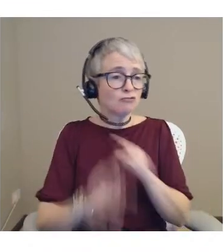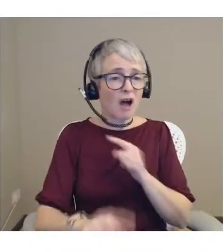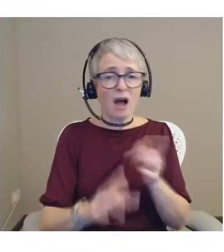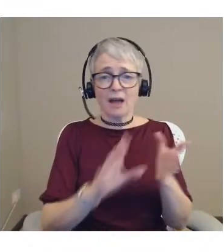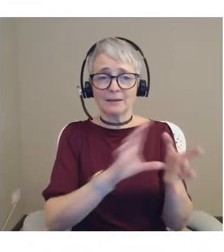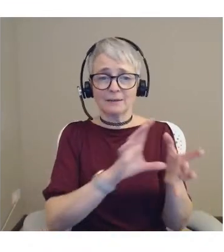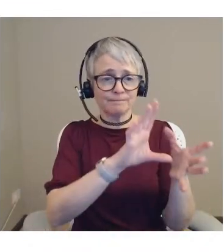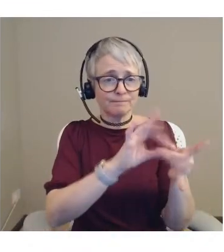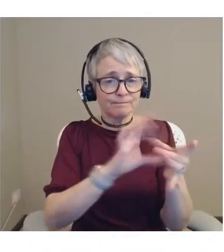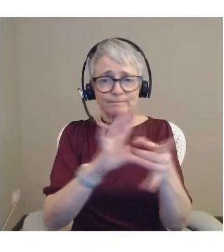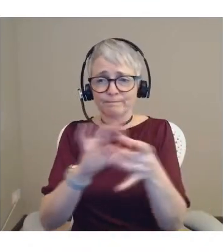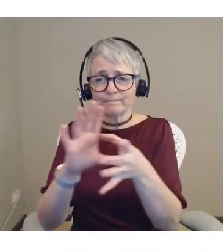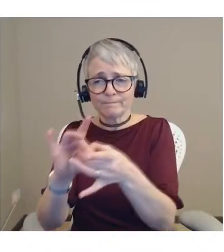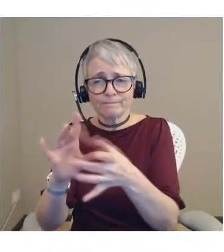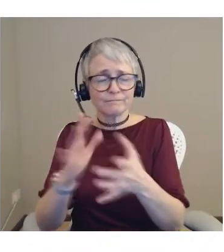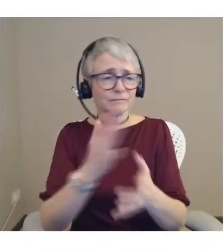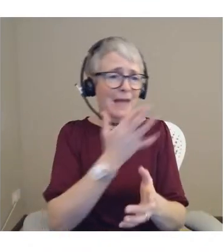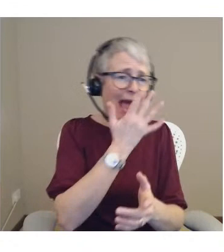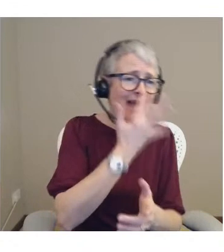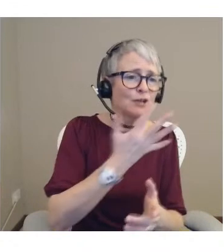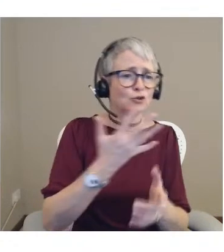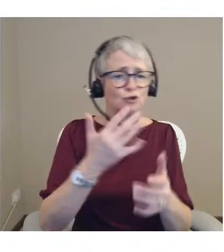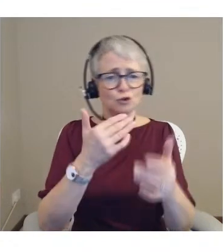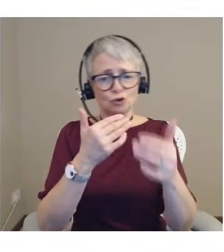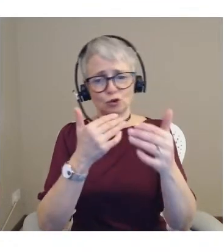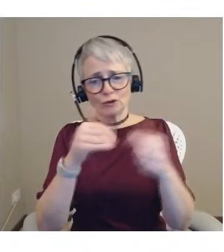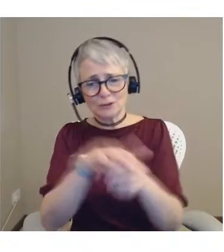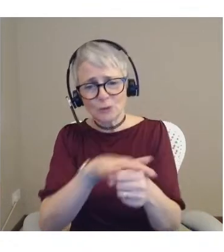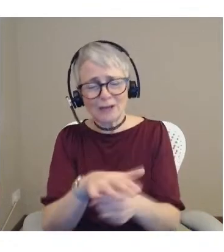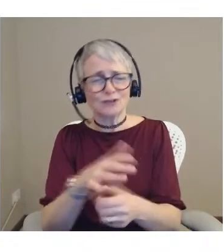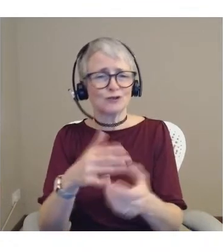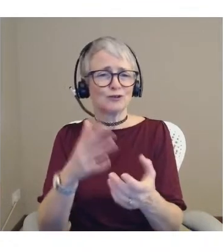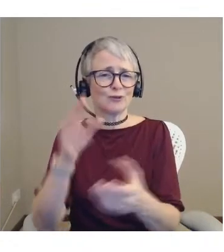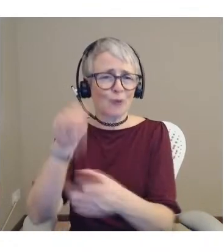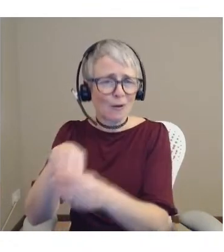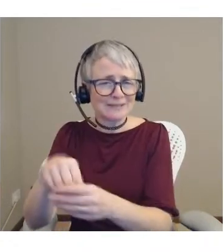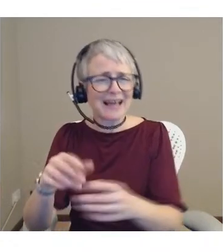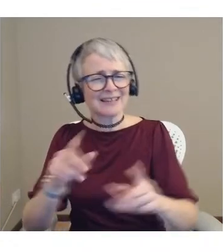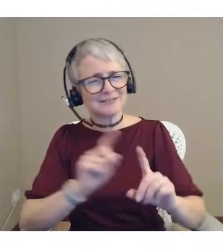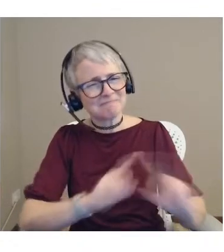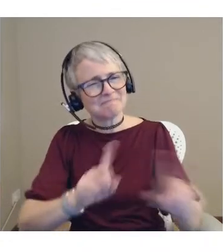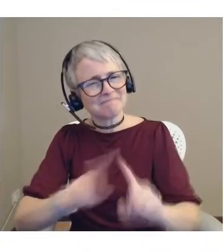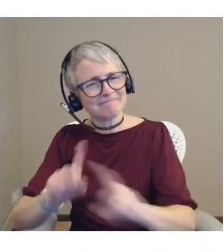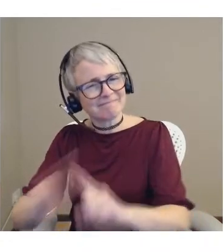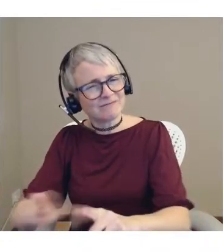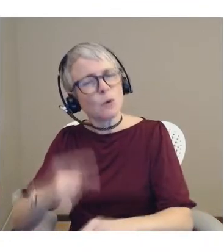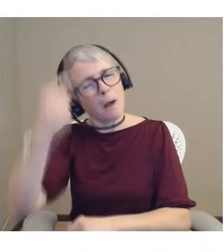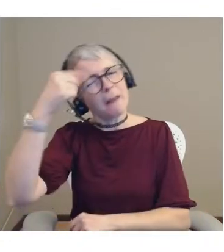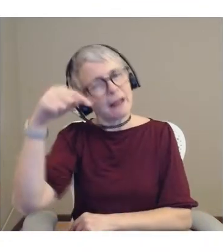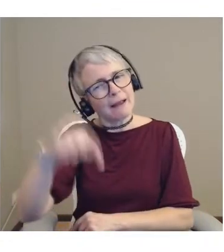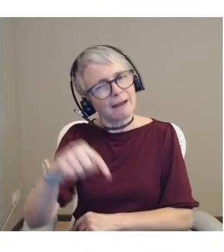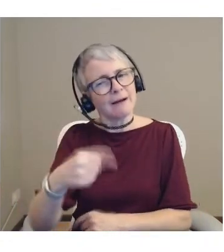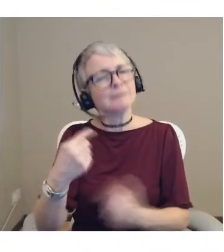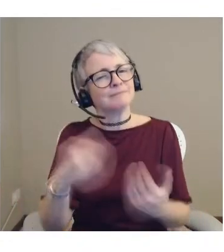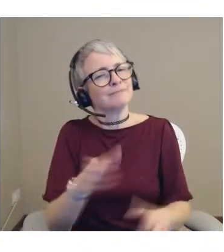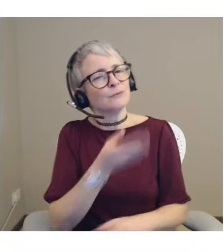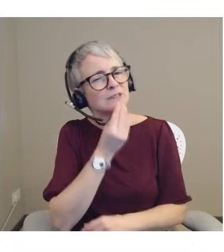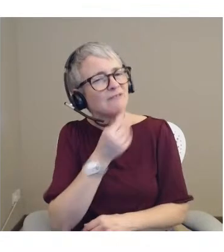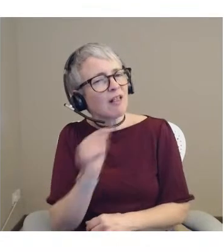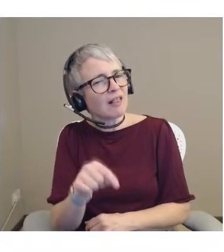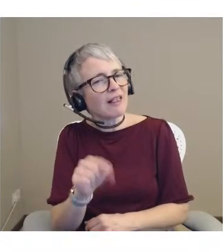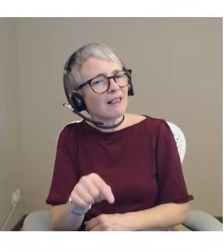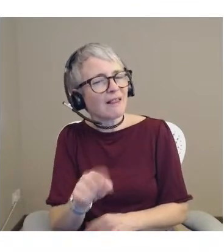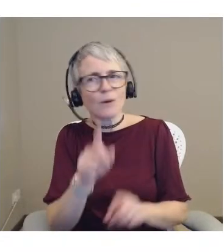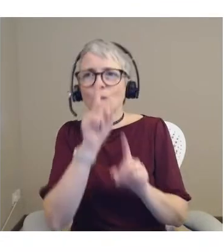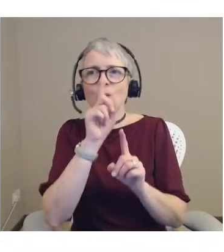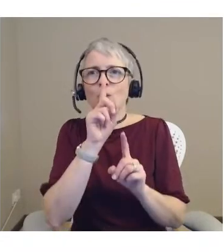and contexts. And this is, I think, an example of where that's helpful. Nobody really separates out